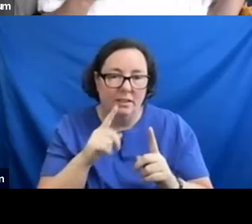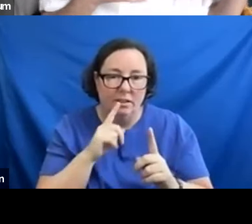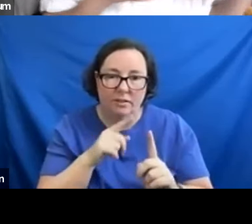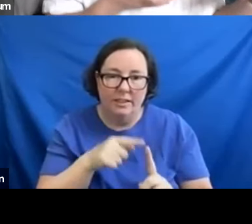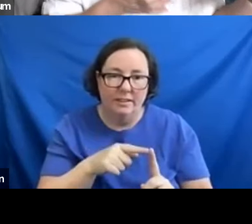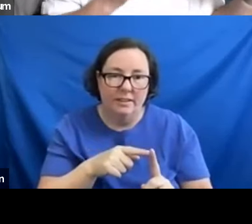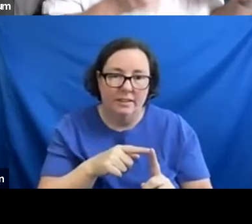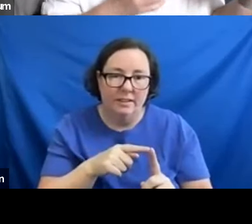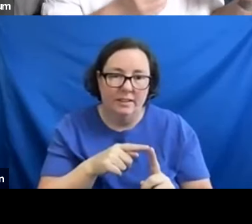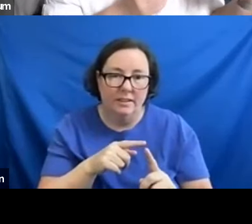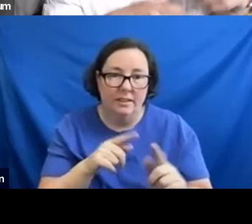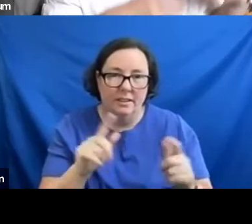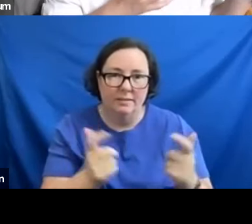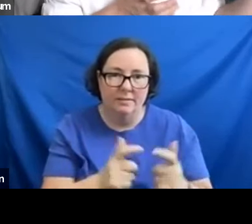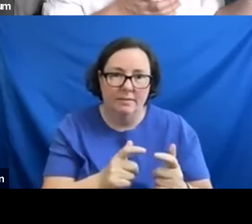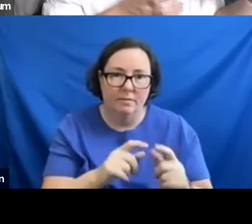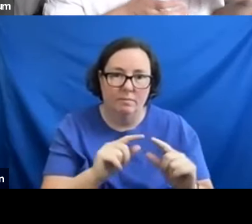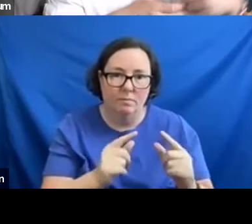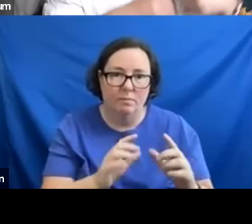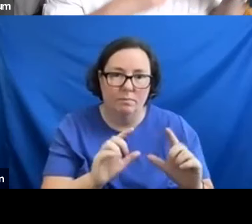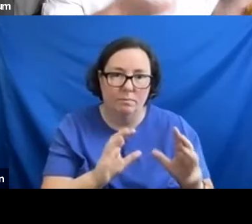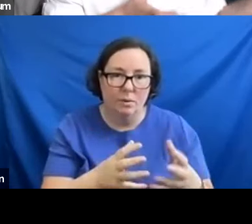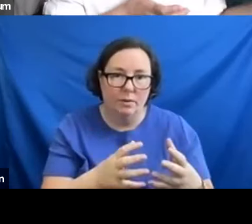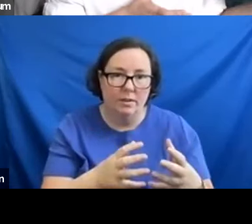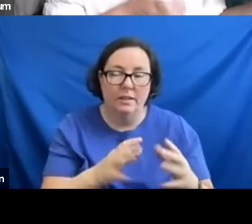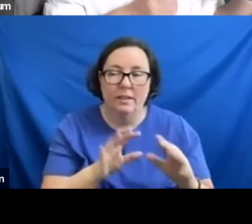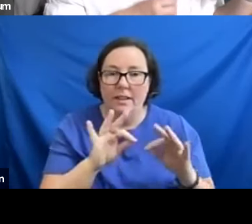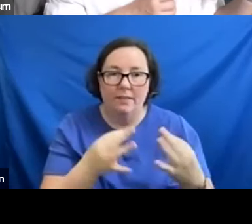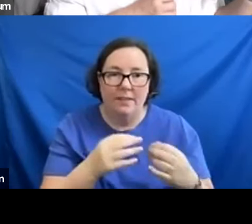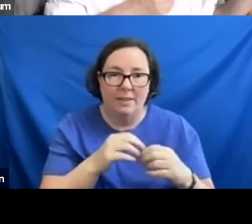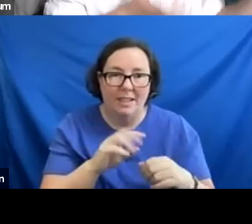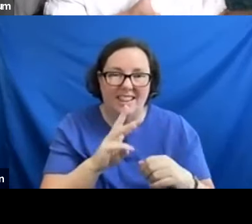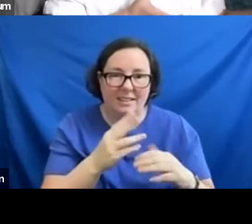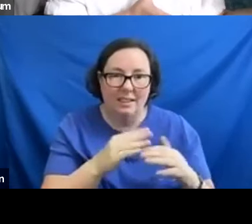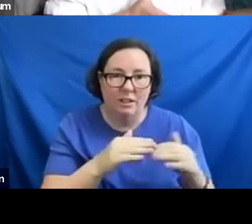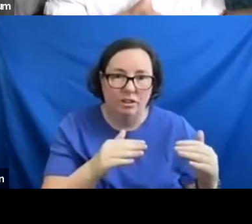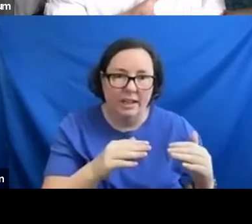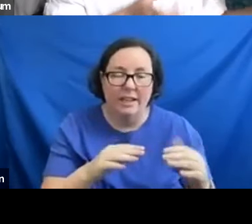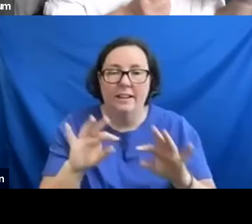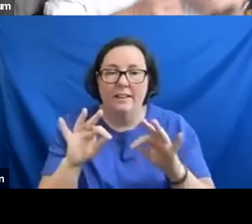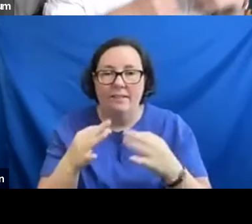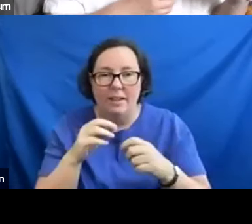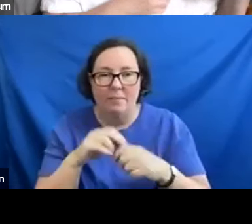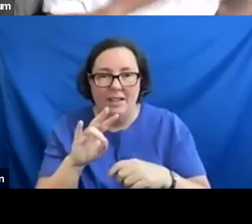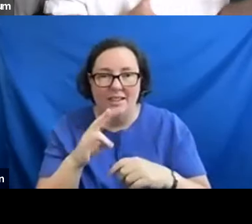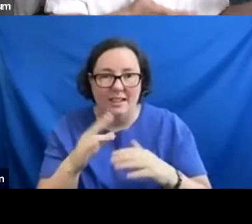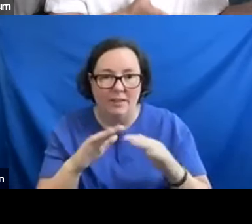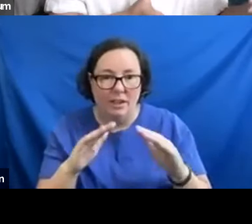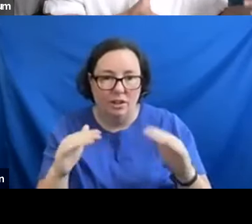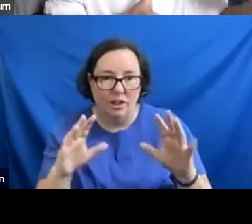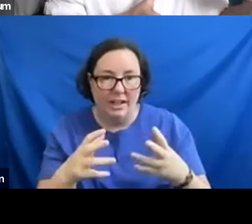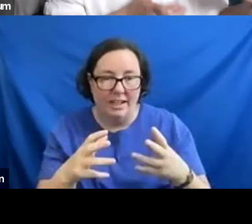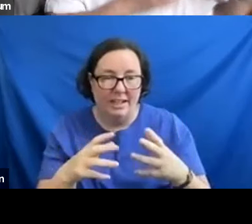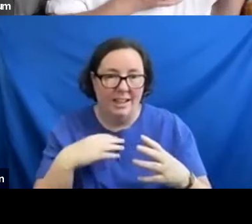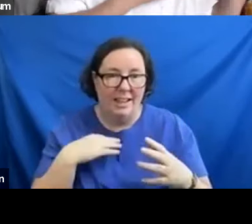the finer pool would actually be families in the 6th grade and families in the 7th grade. So it's the